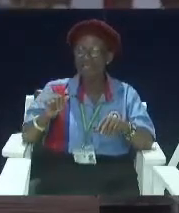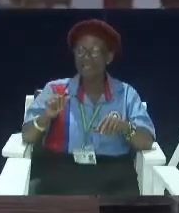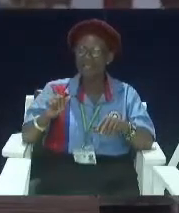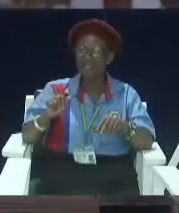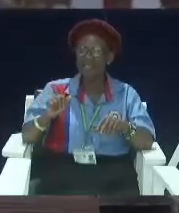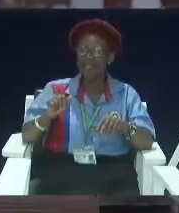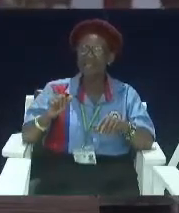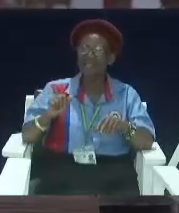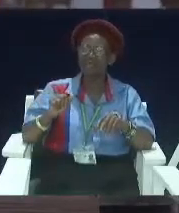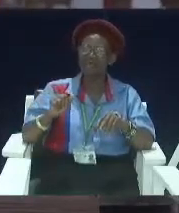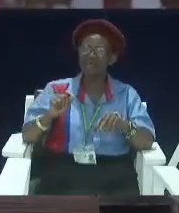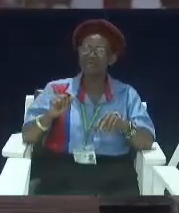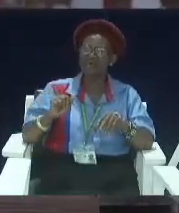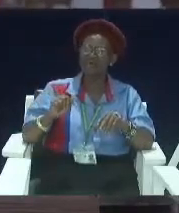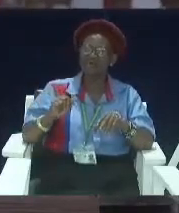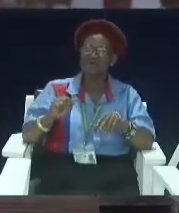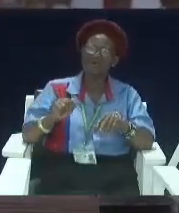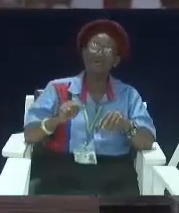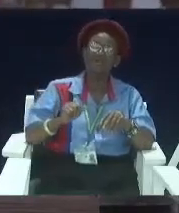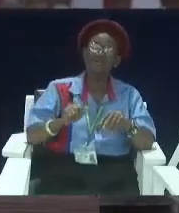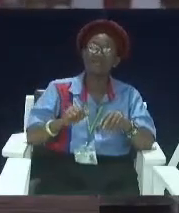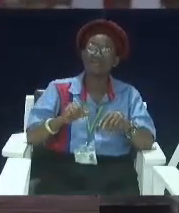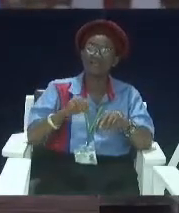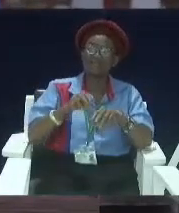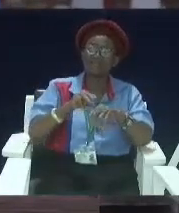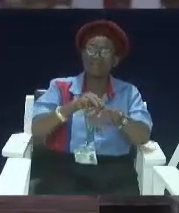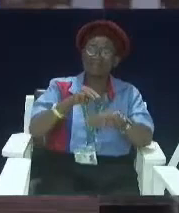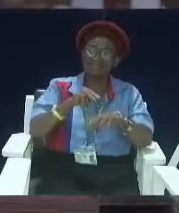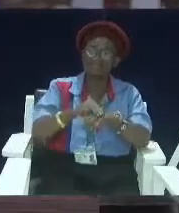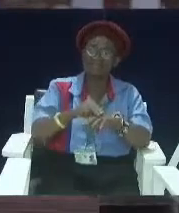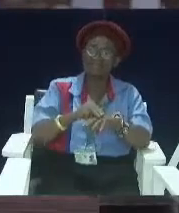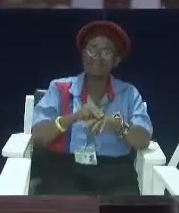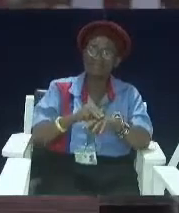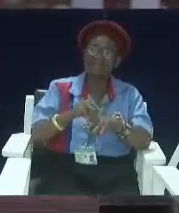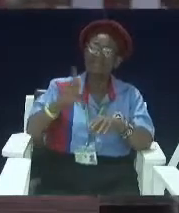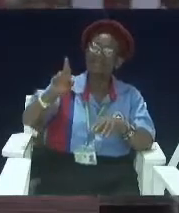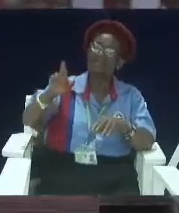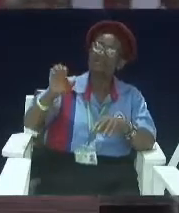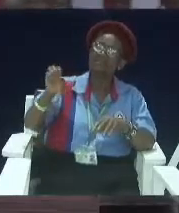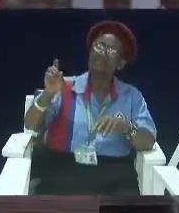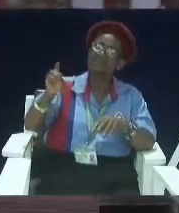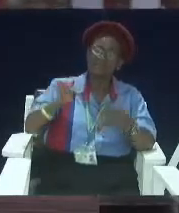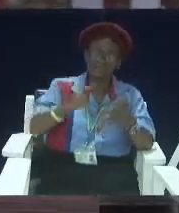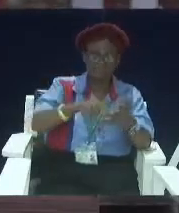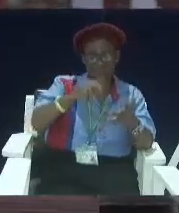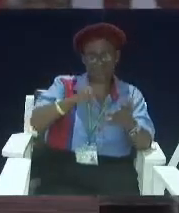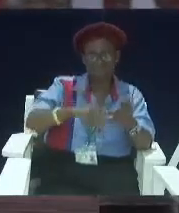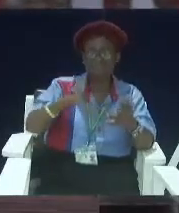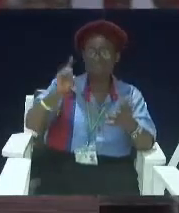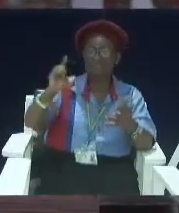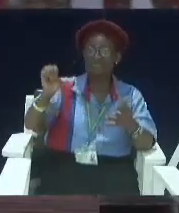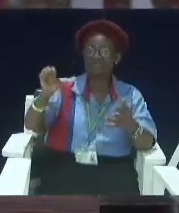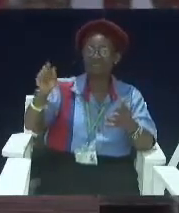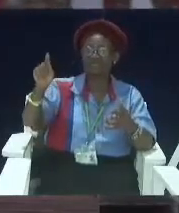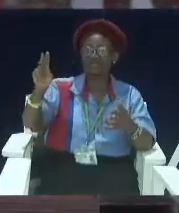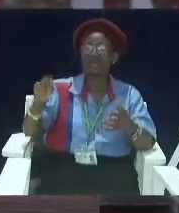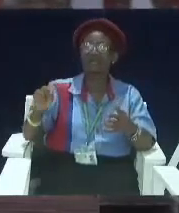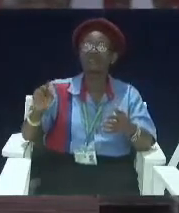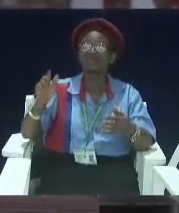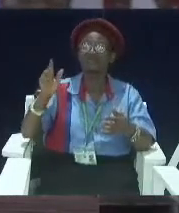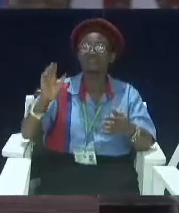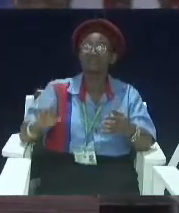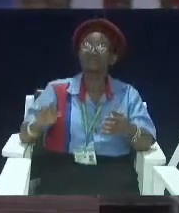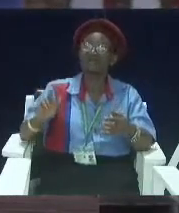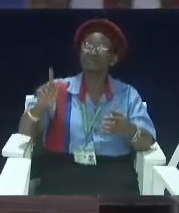full-blown blessing, read Deuteronomy chapter 28 from verse 1 to